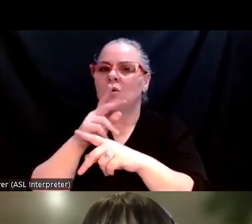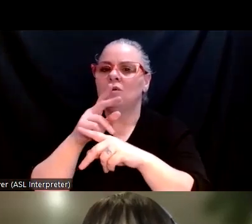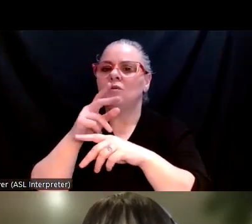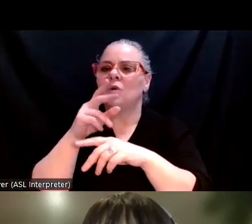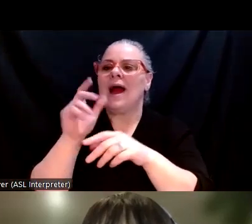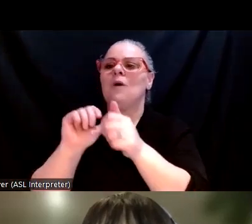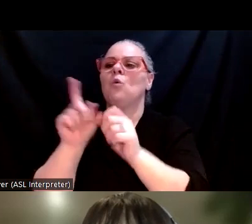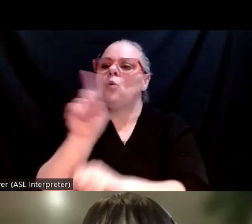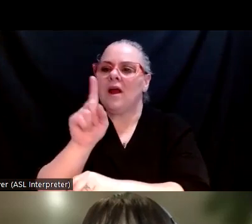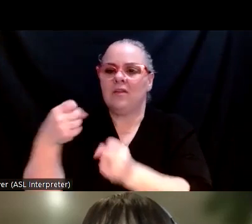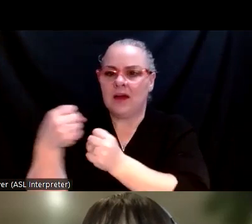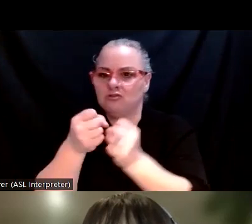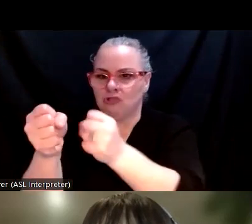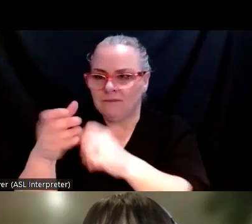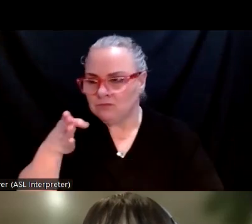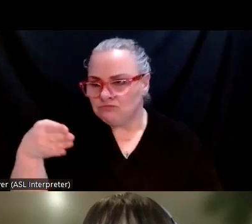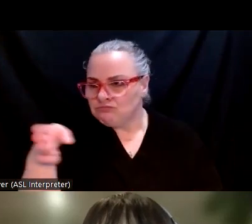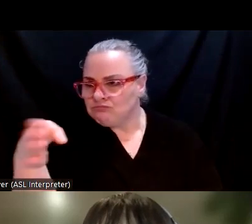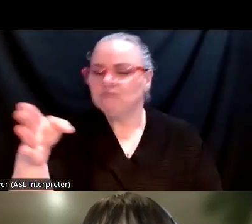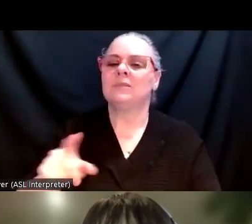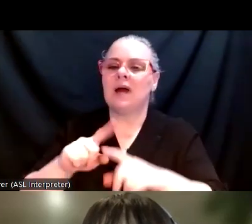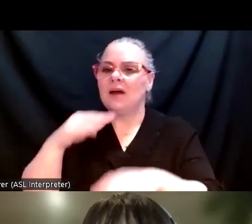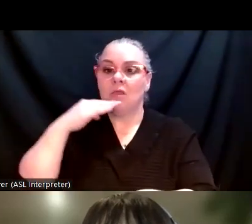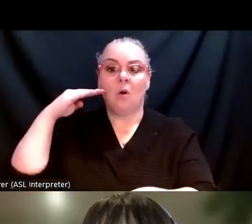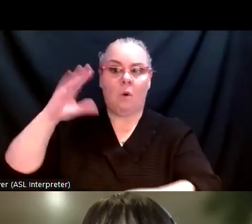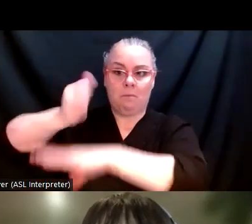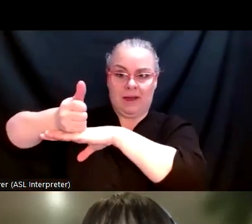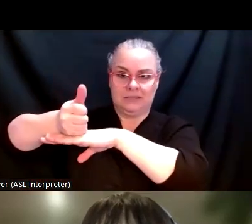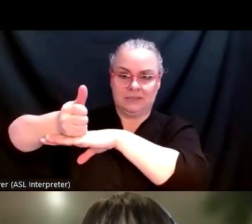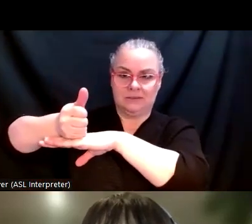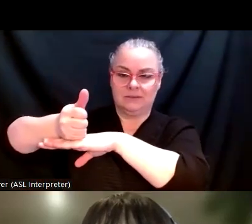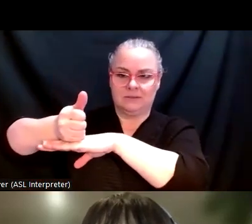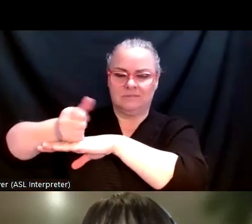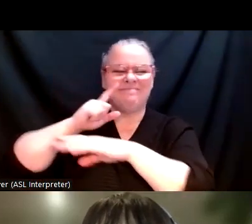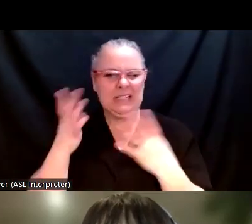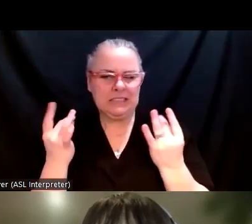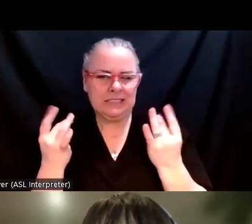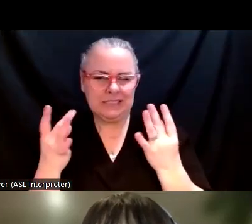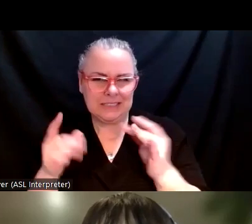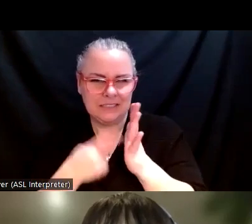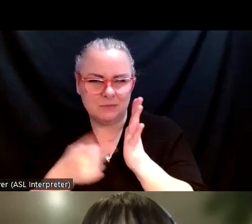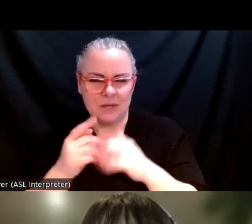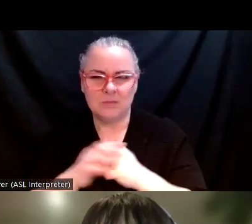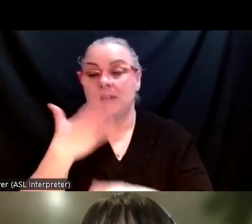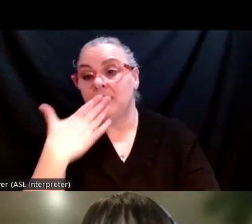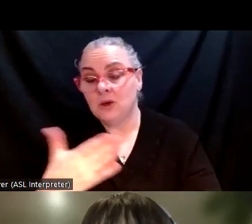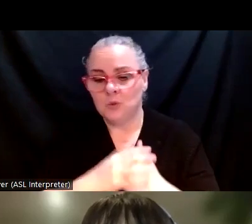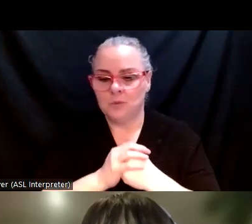route is and what the home location is tricky. But thank you for